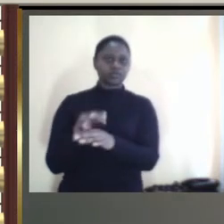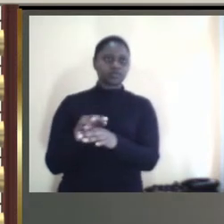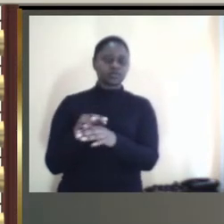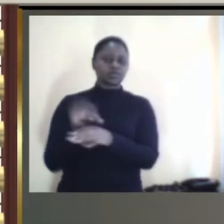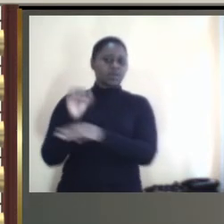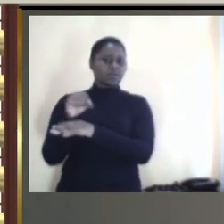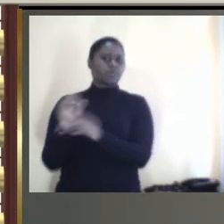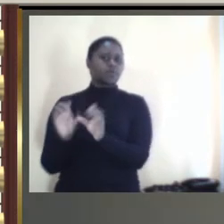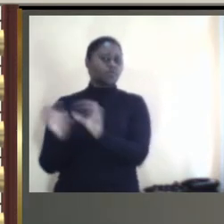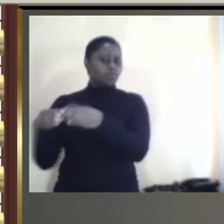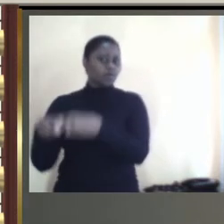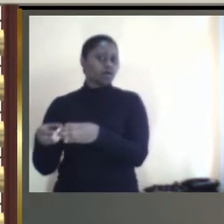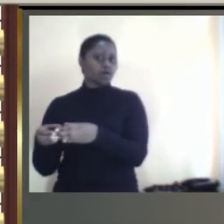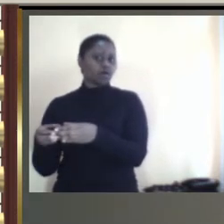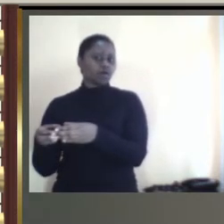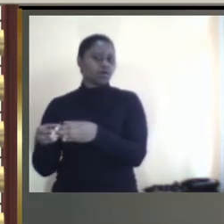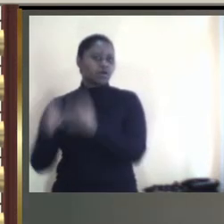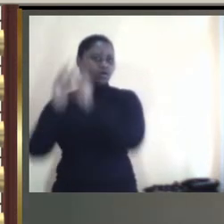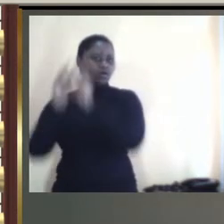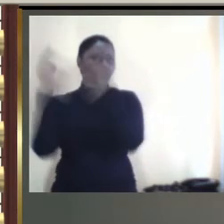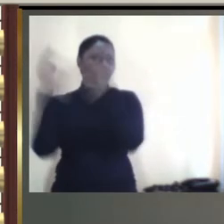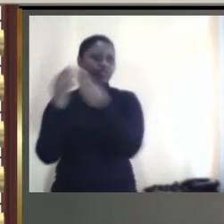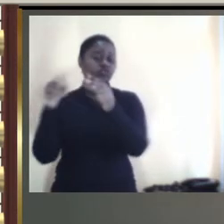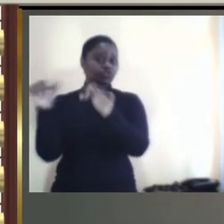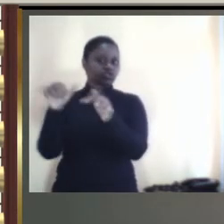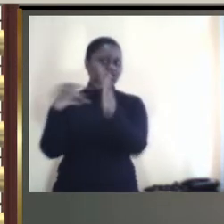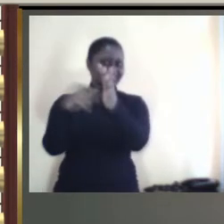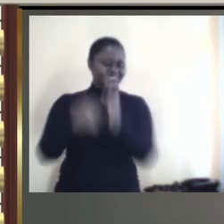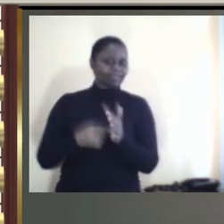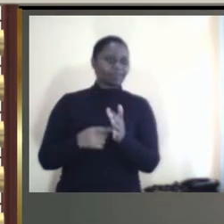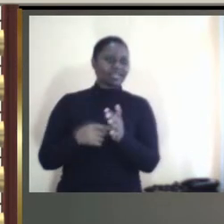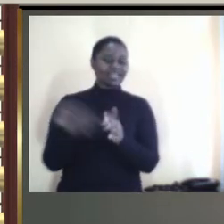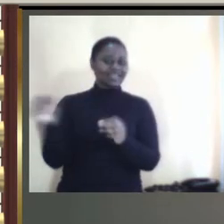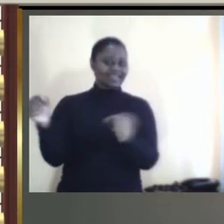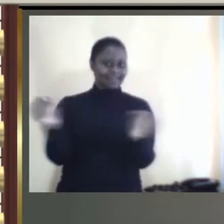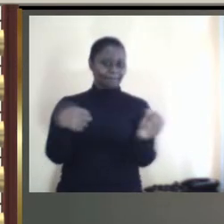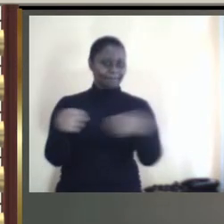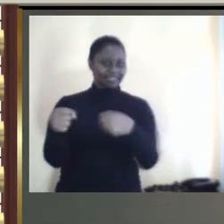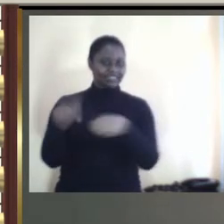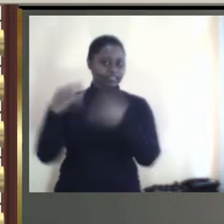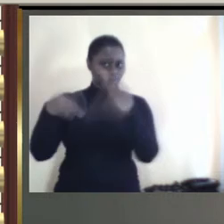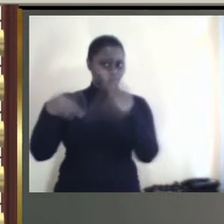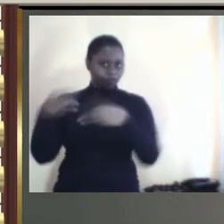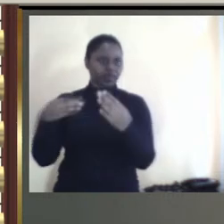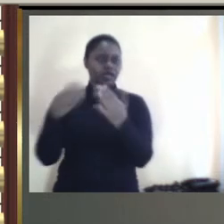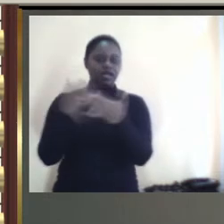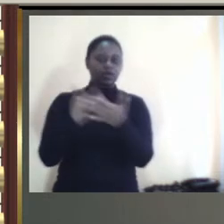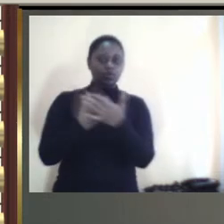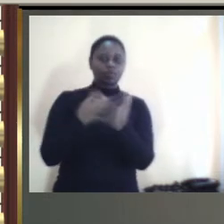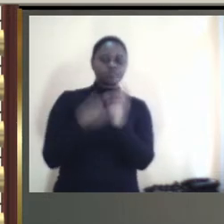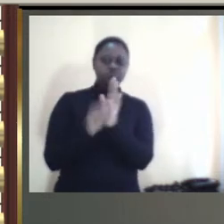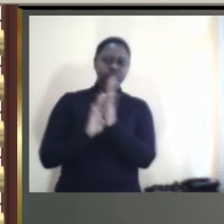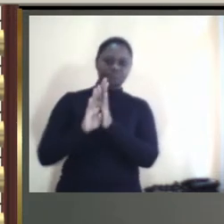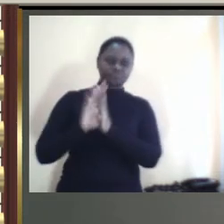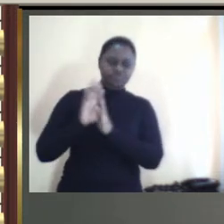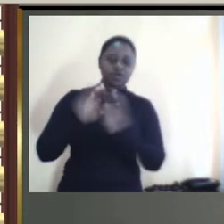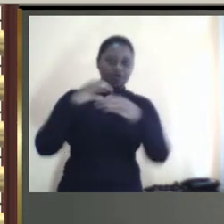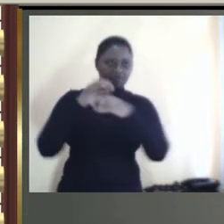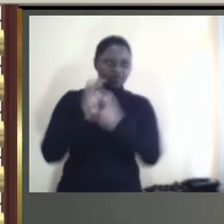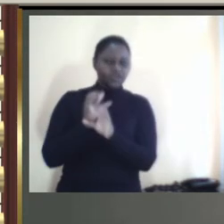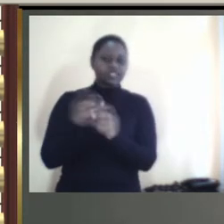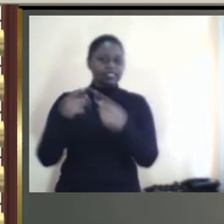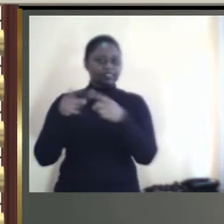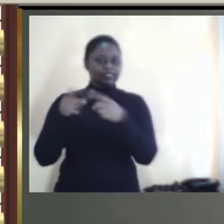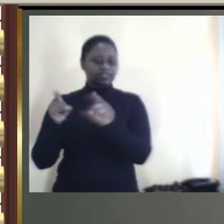new growth path, which demands or places employment at the center of economic growth through focus on value-adding